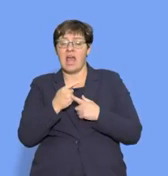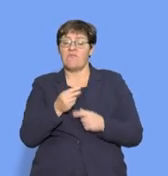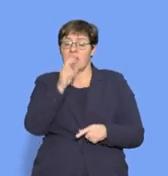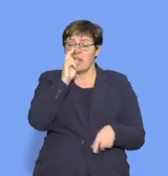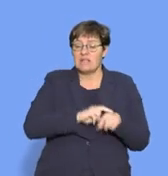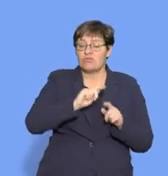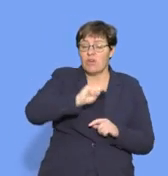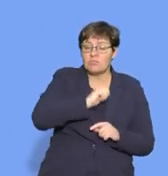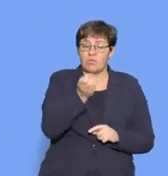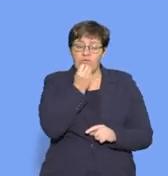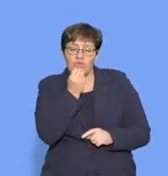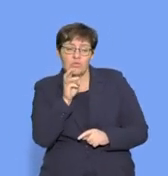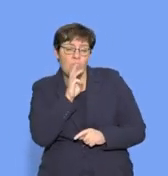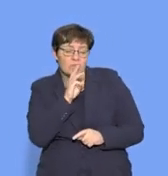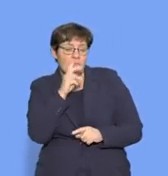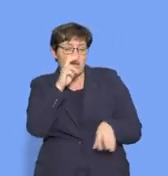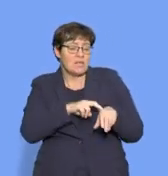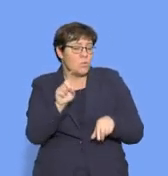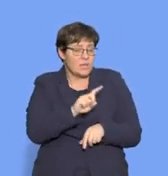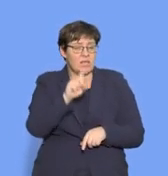Xylem and phloem.